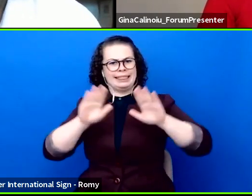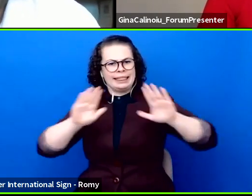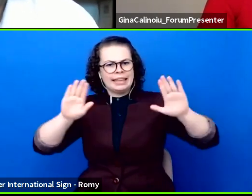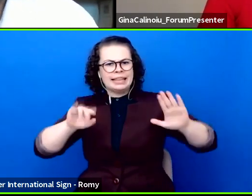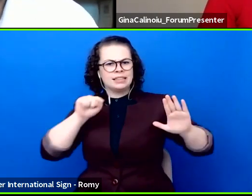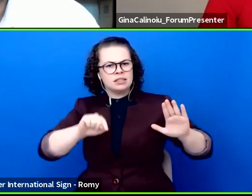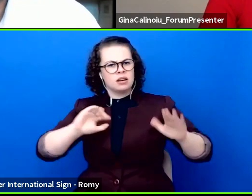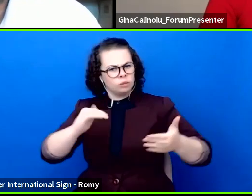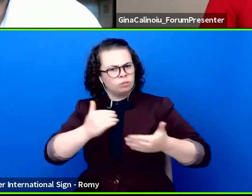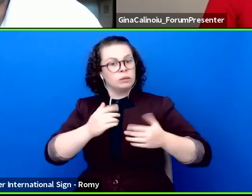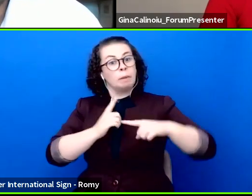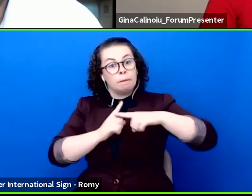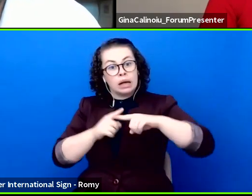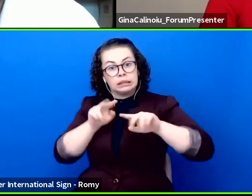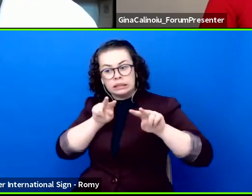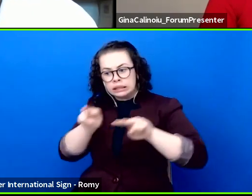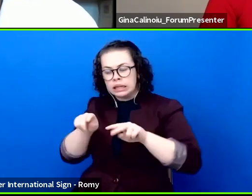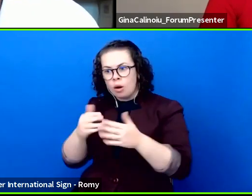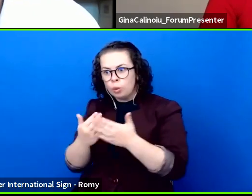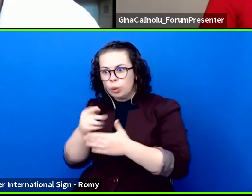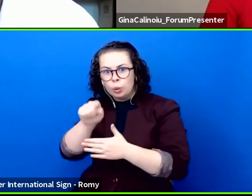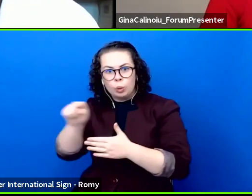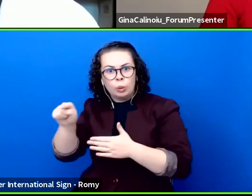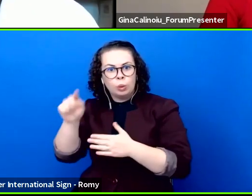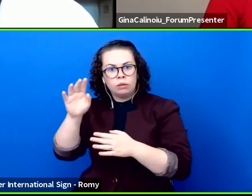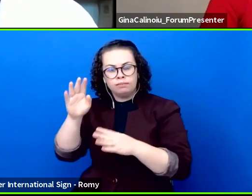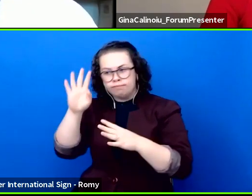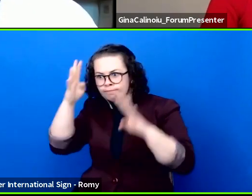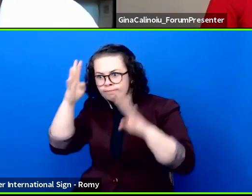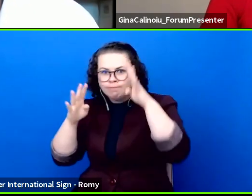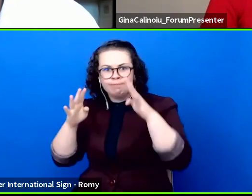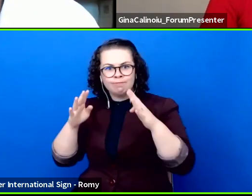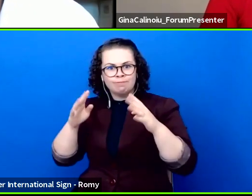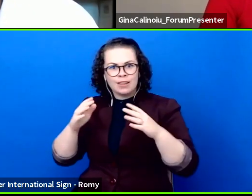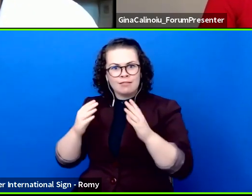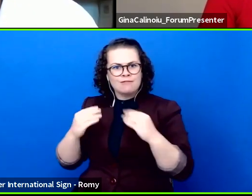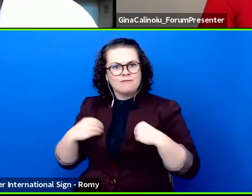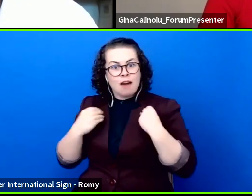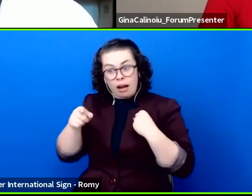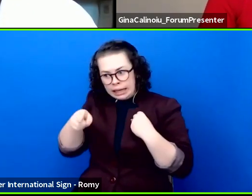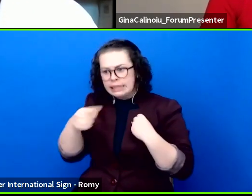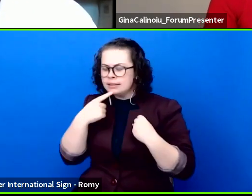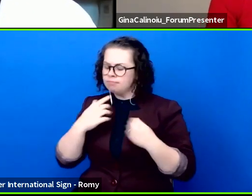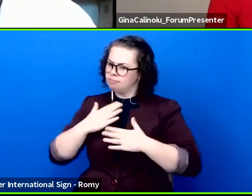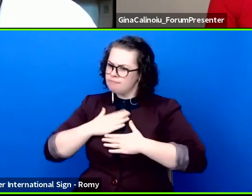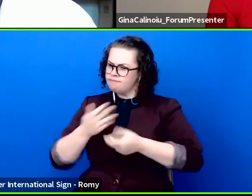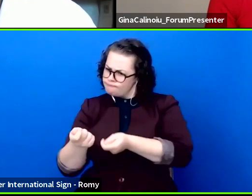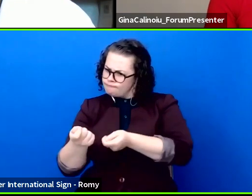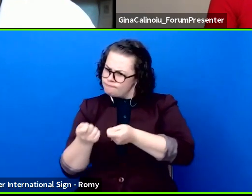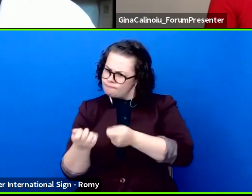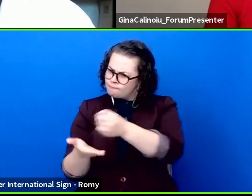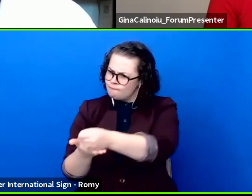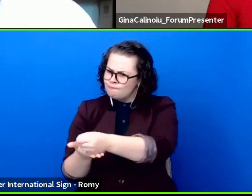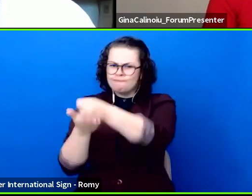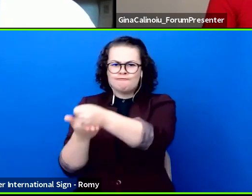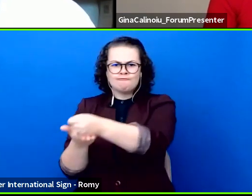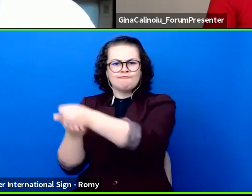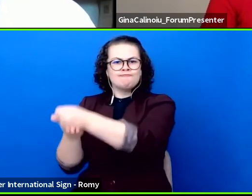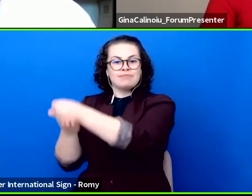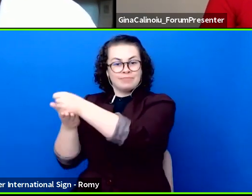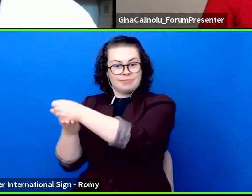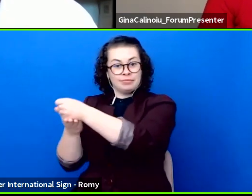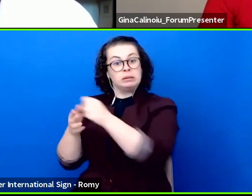coming talents as his major responsibility. He, therefore, will be joined by Maria Aberg,